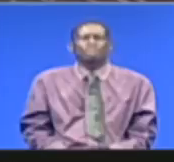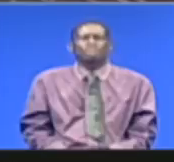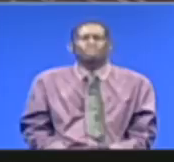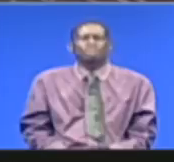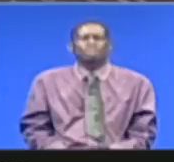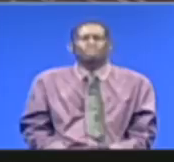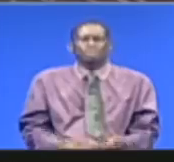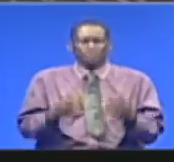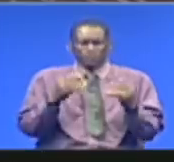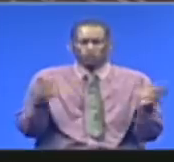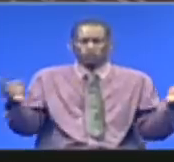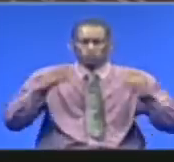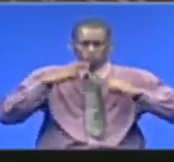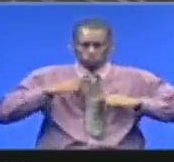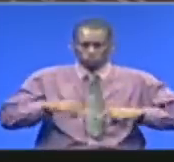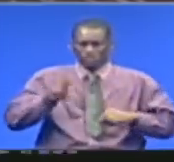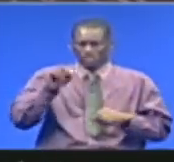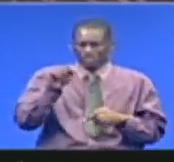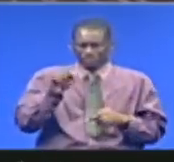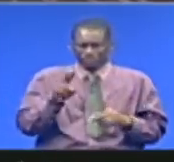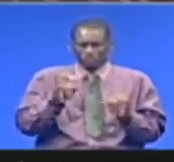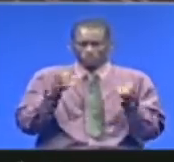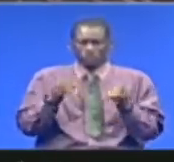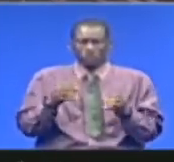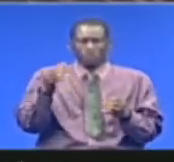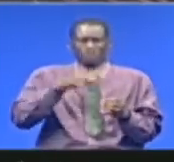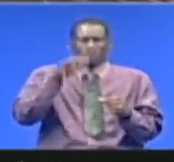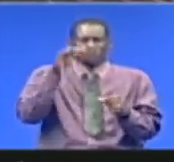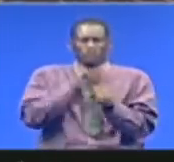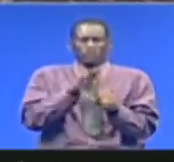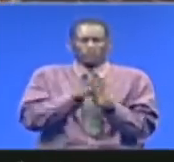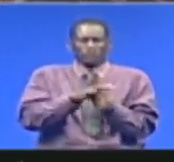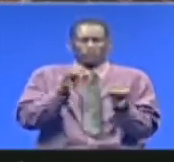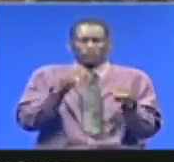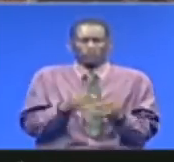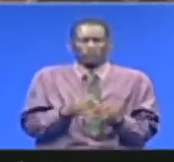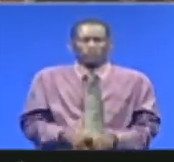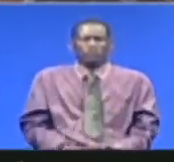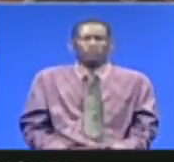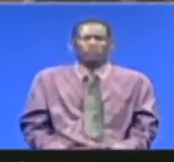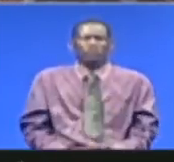Thank you. We're taking a short break in NTV Weekend Edition. We'll be back with a lot more in just a bit. Don't go too far.